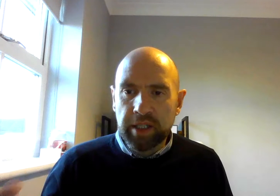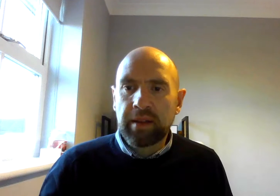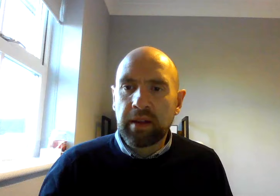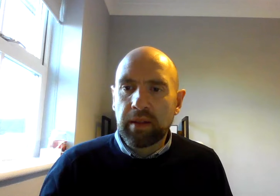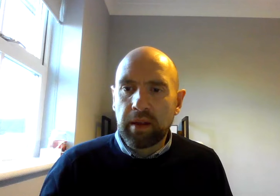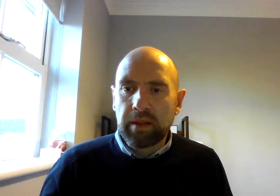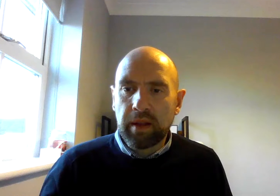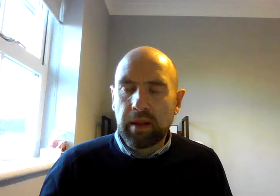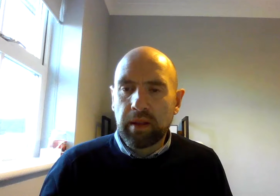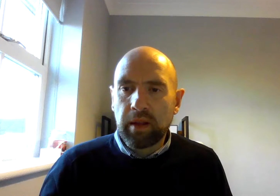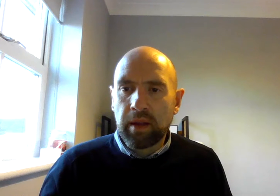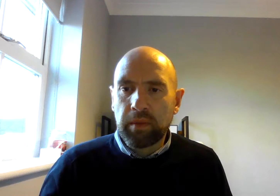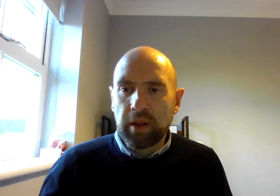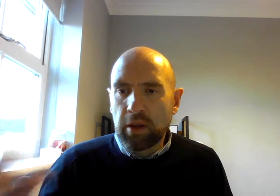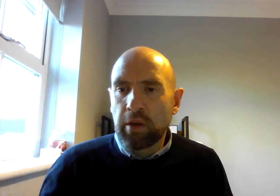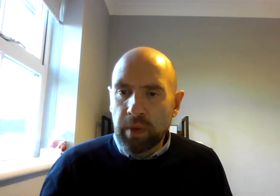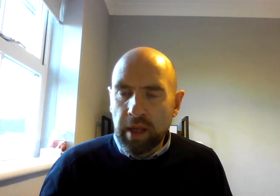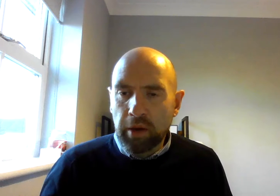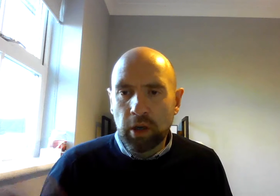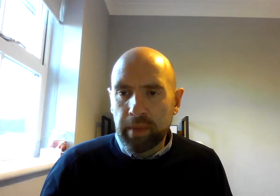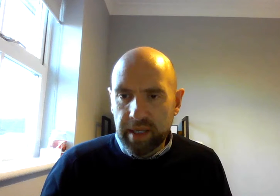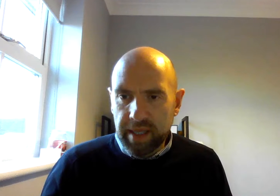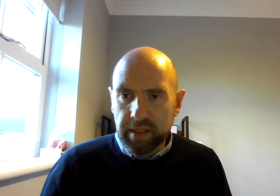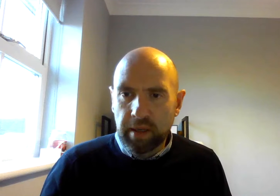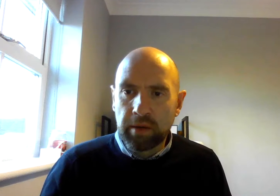same technology that you